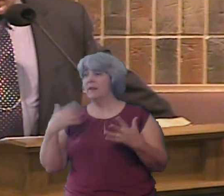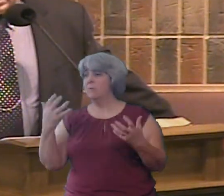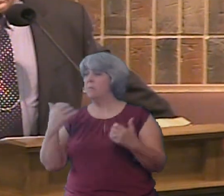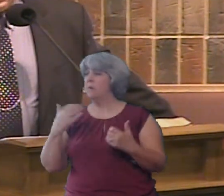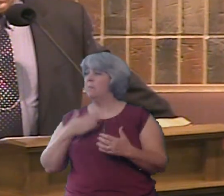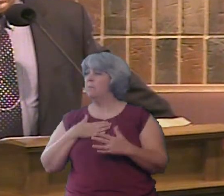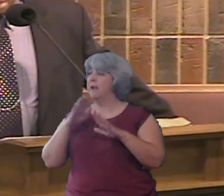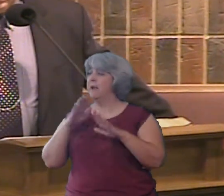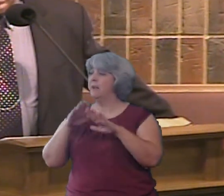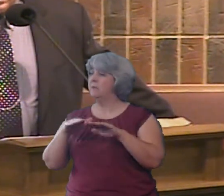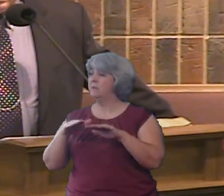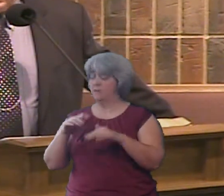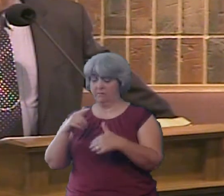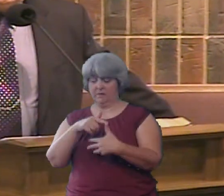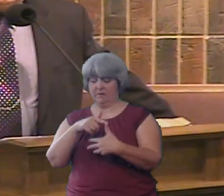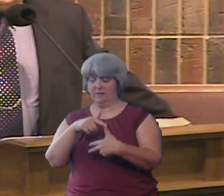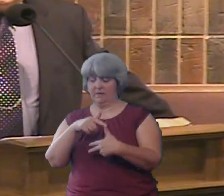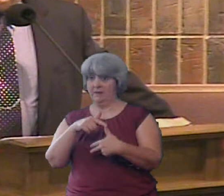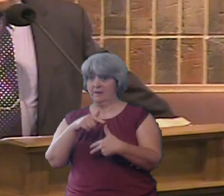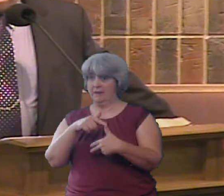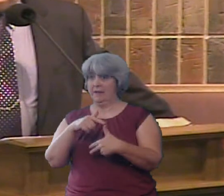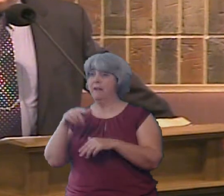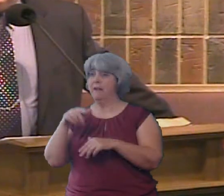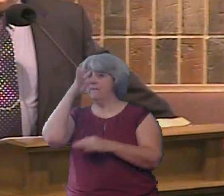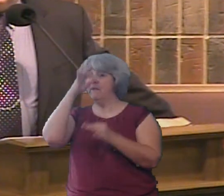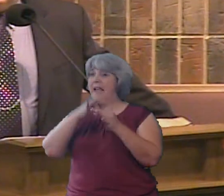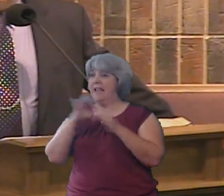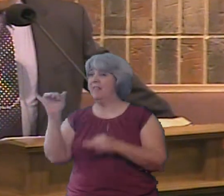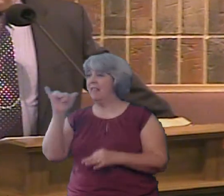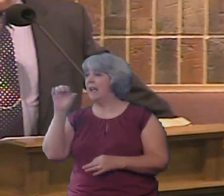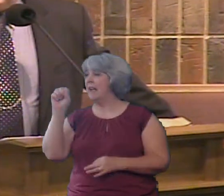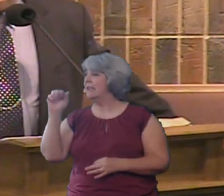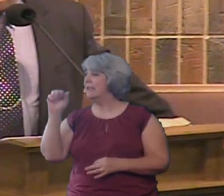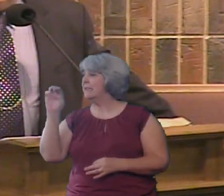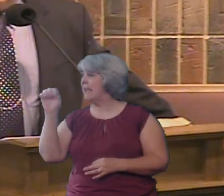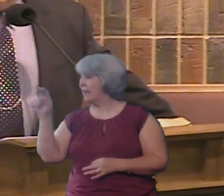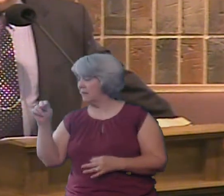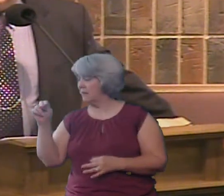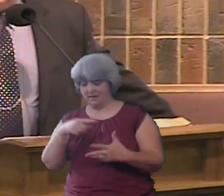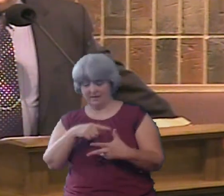that Samson showed in his death, even to the last moment, and the hope